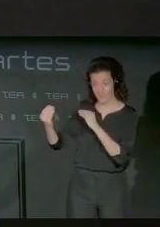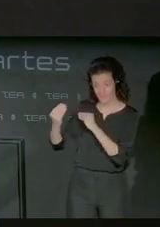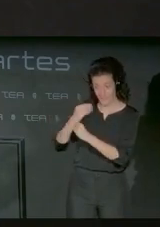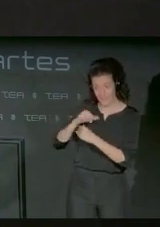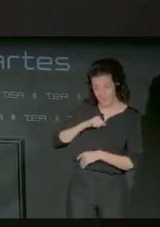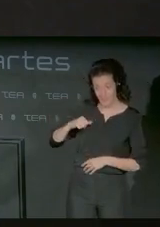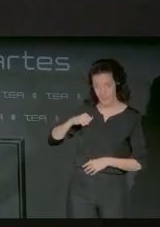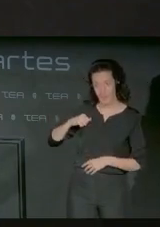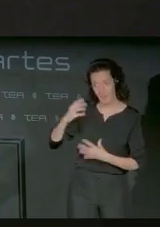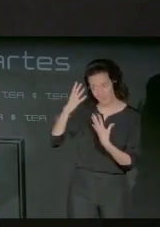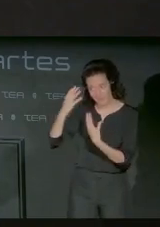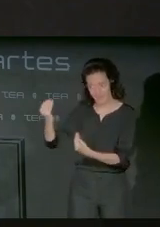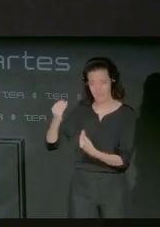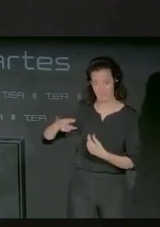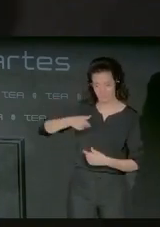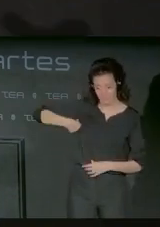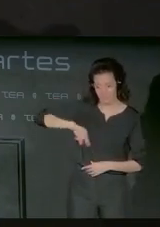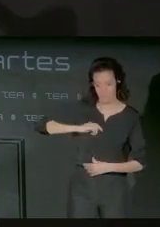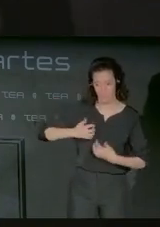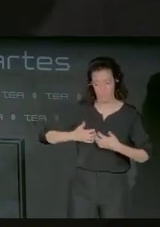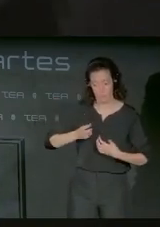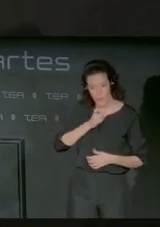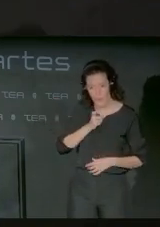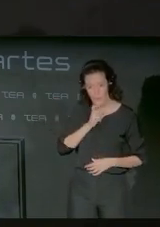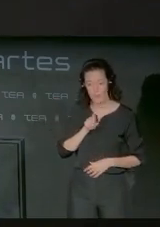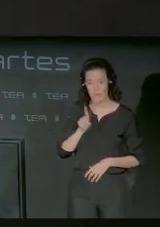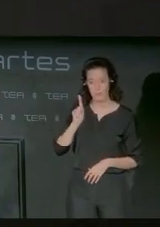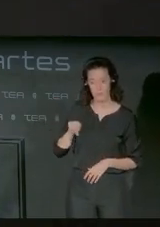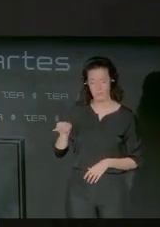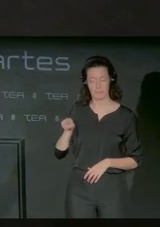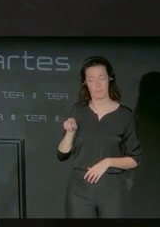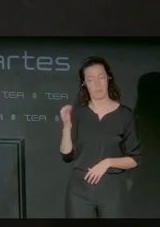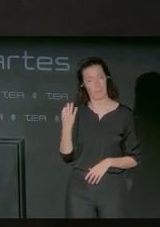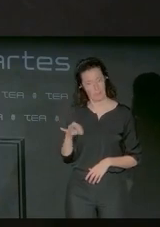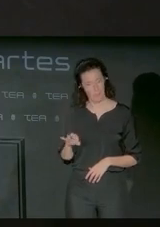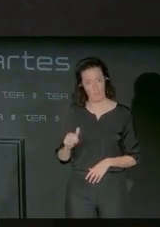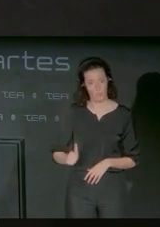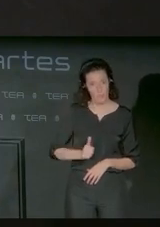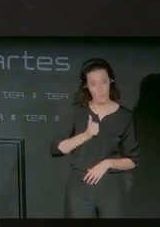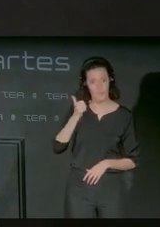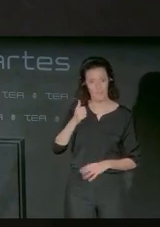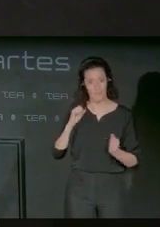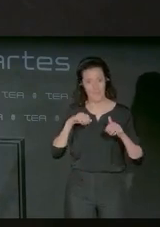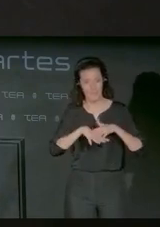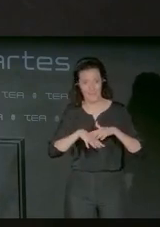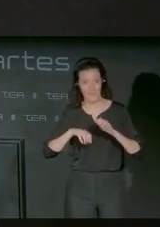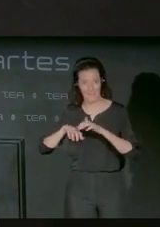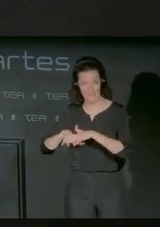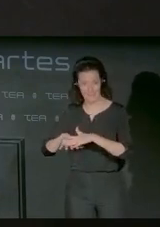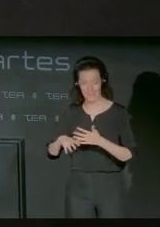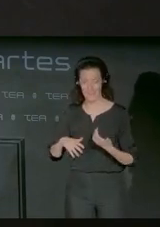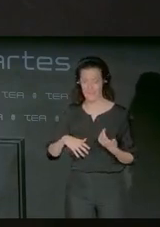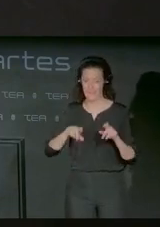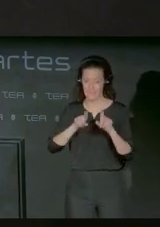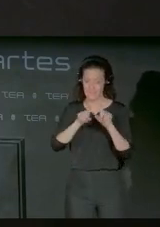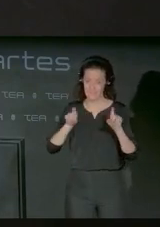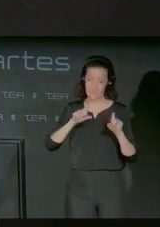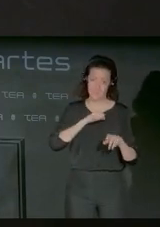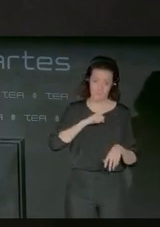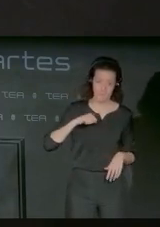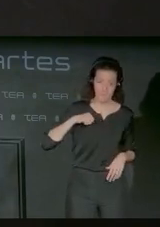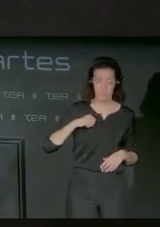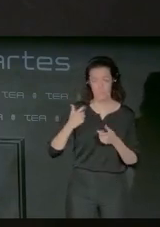not new, but having more connections with the private investors and the video game sectors. That's the second thing. And third thing